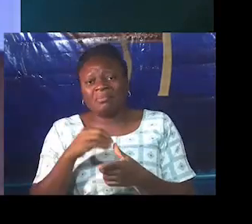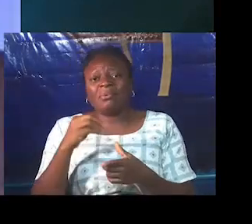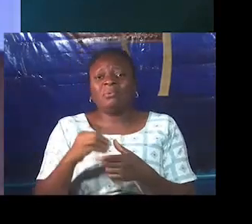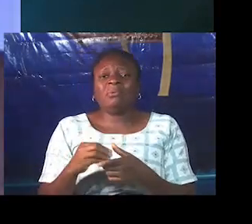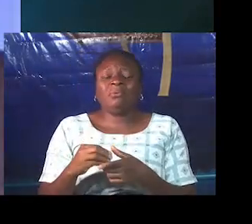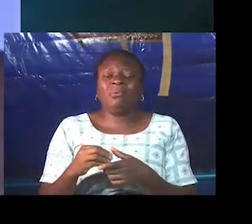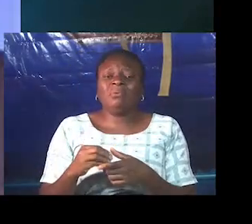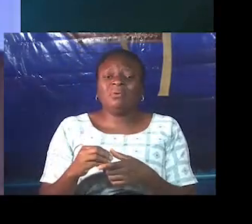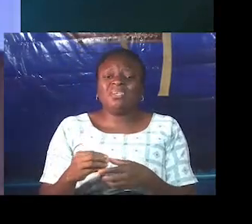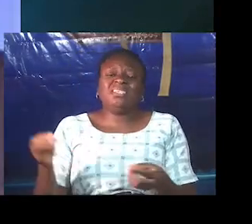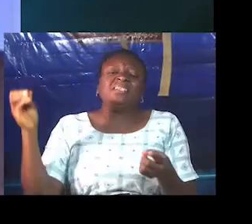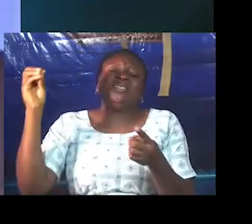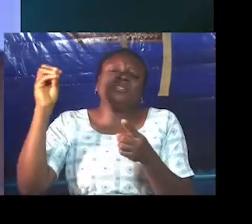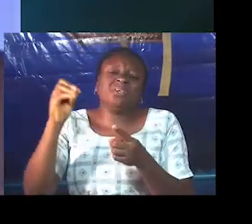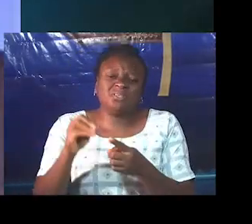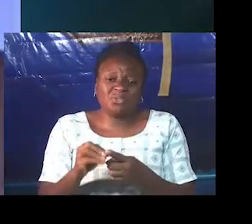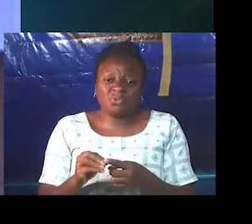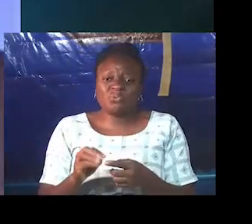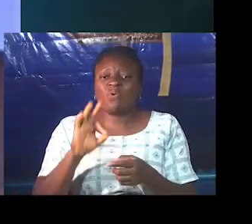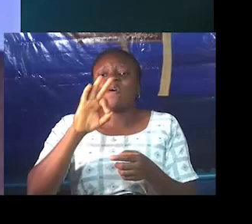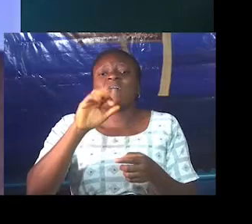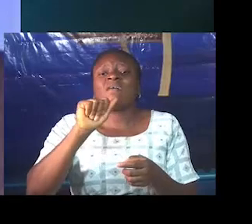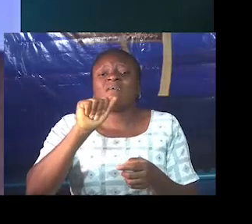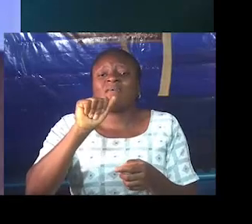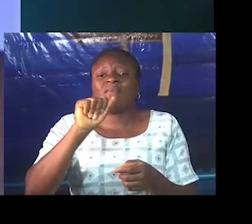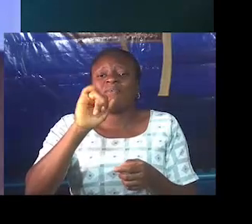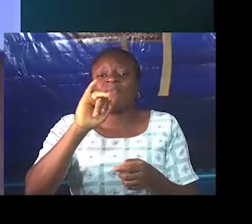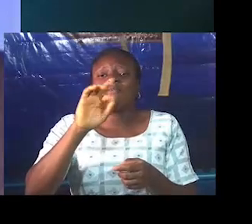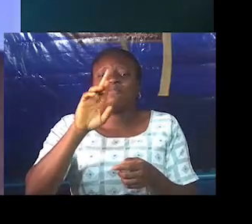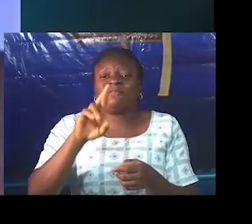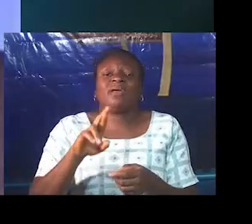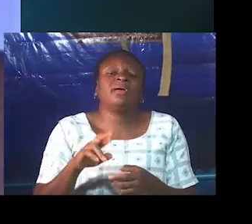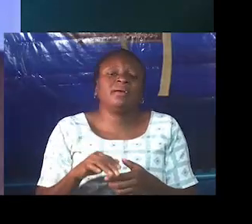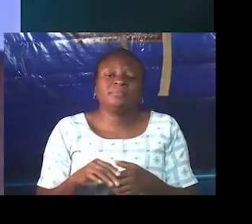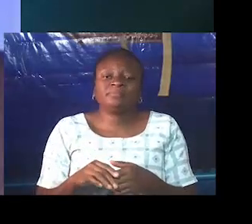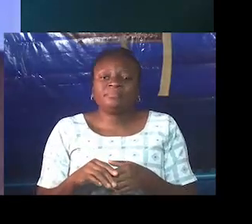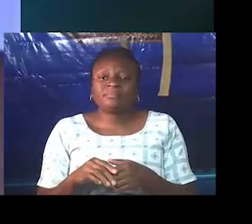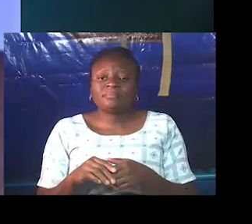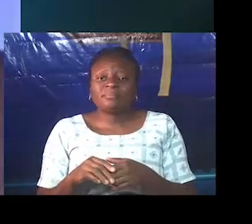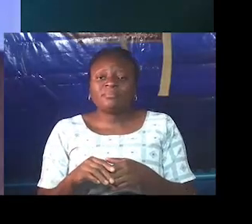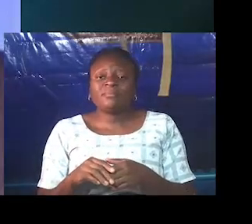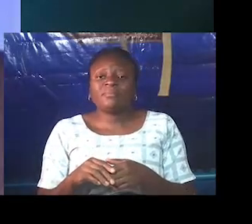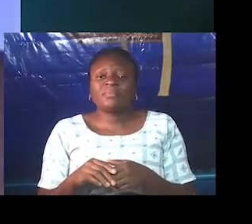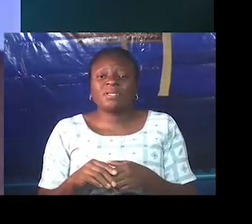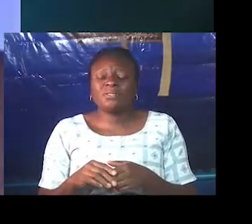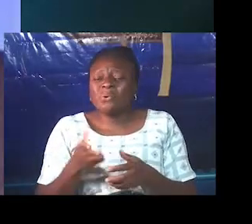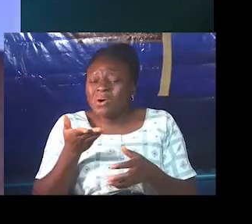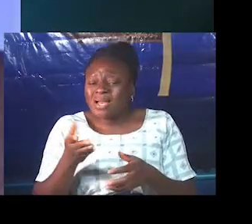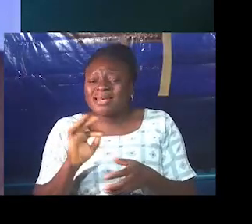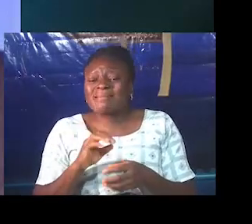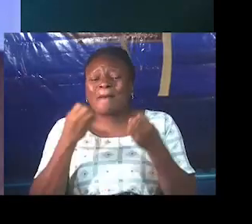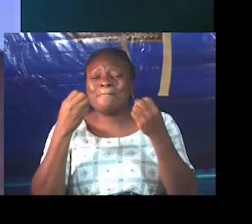that, there is the superficial tradition that our mind had been filled up